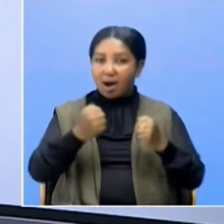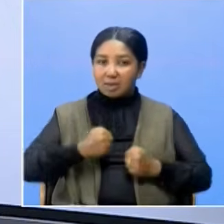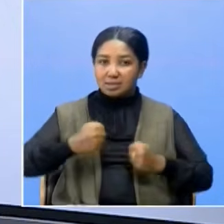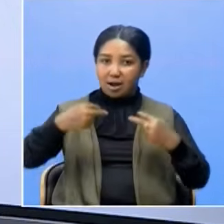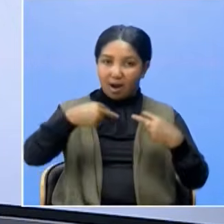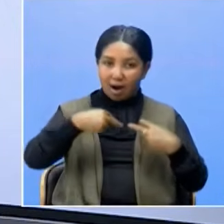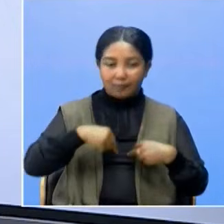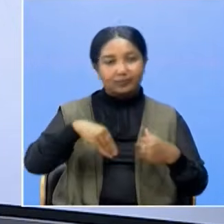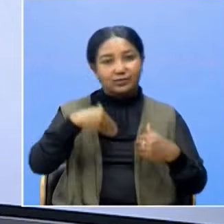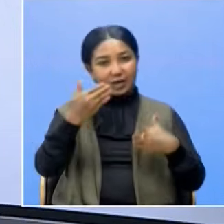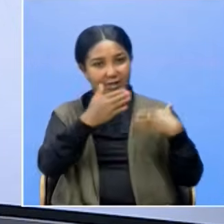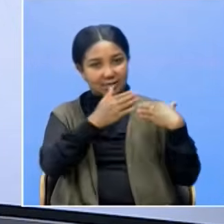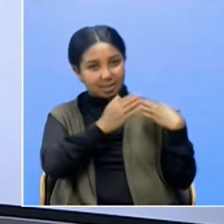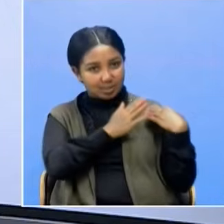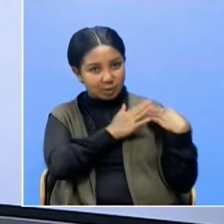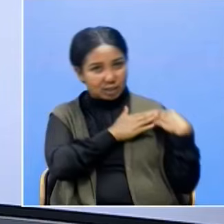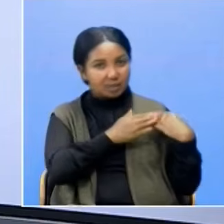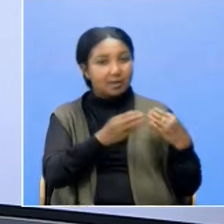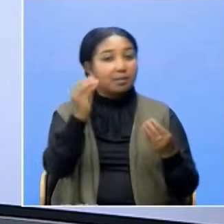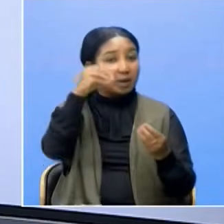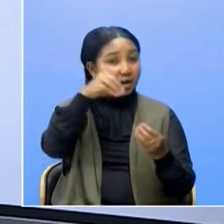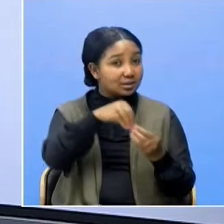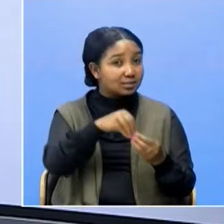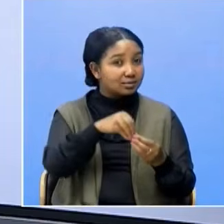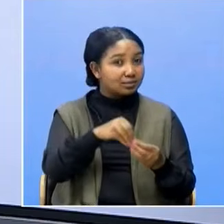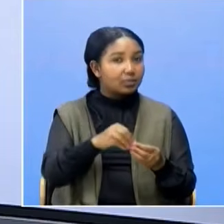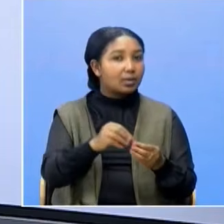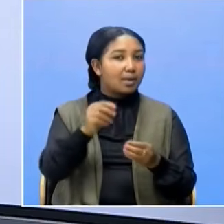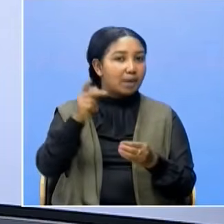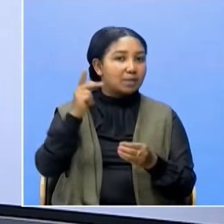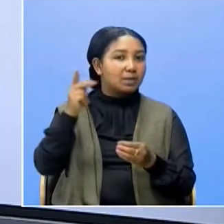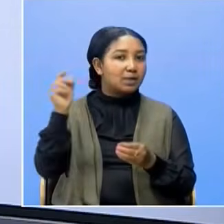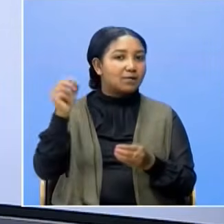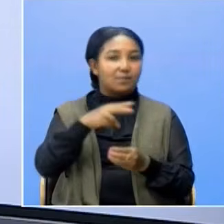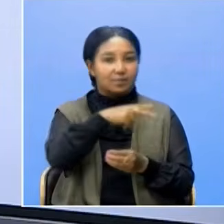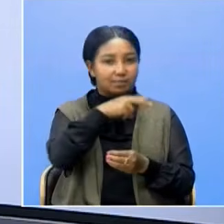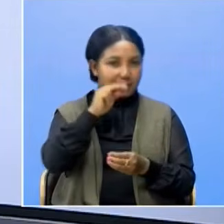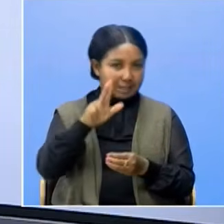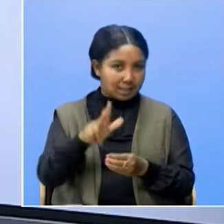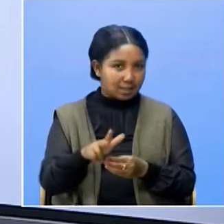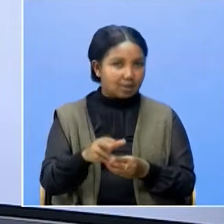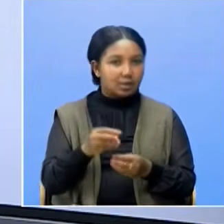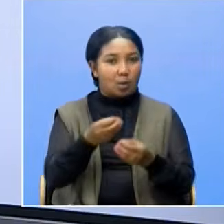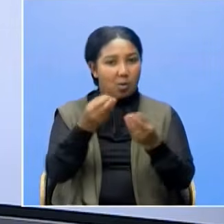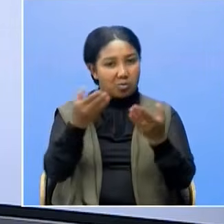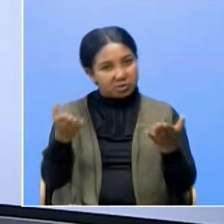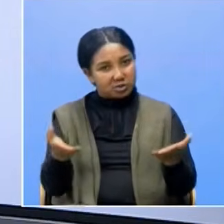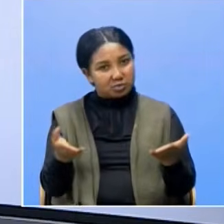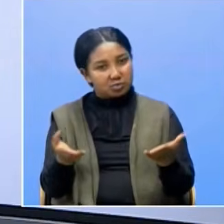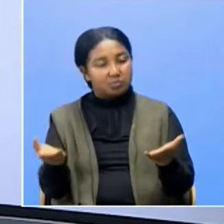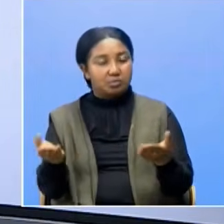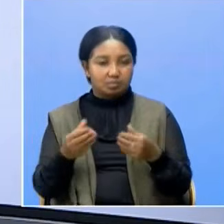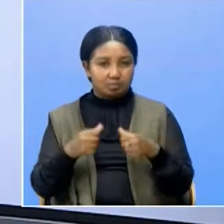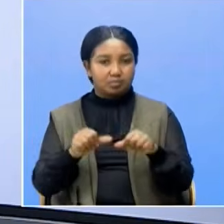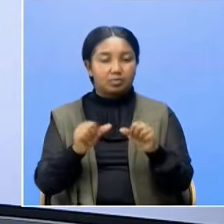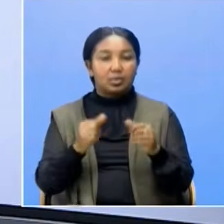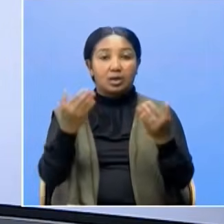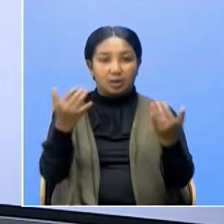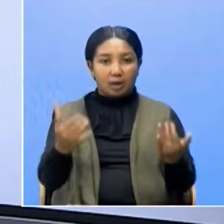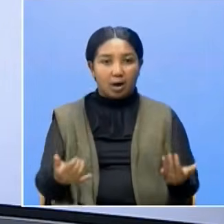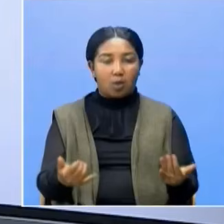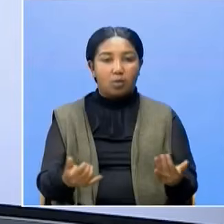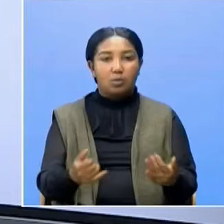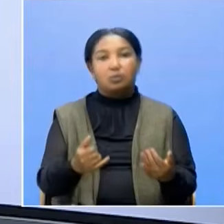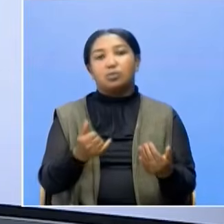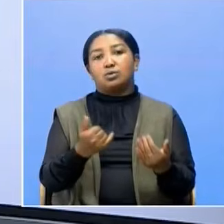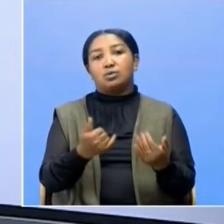plus subject, yes, plus past participle and object or complement. Now, let me